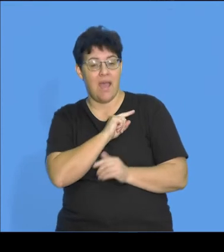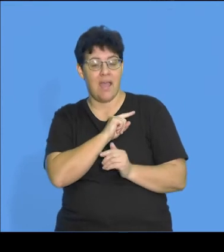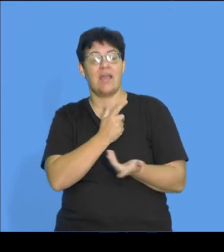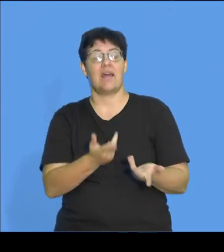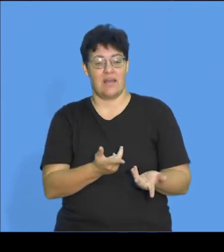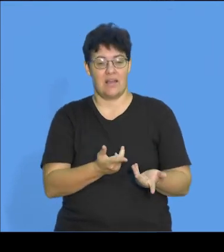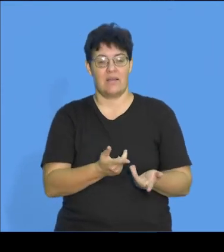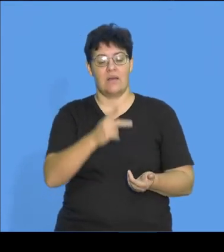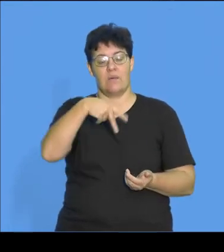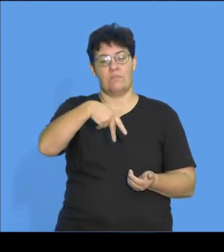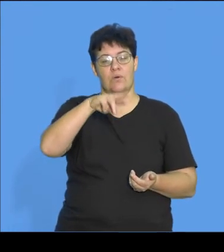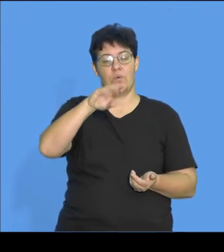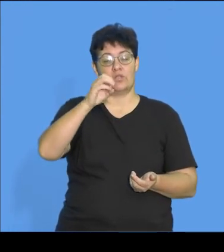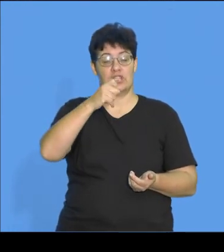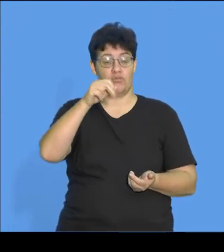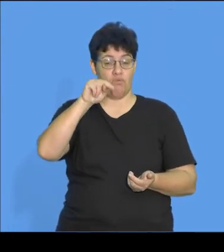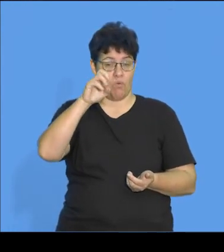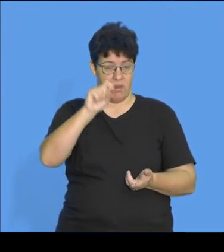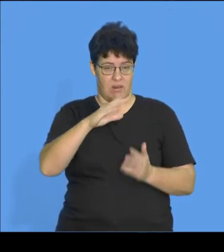the level of progesterone.